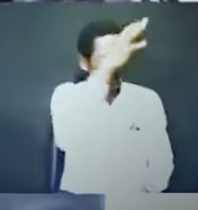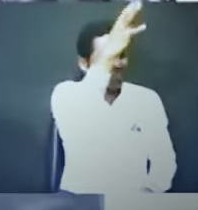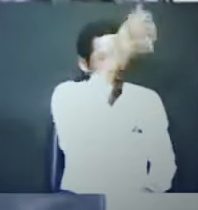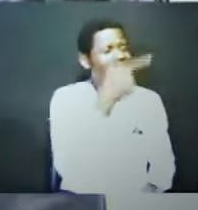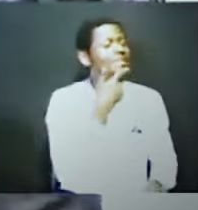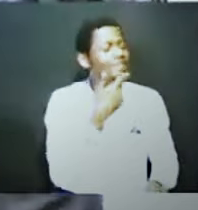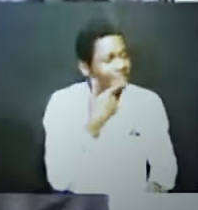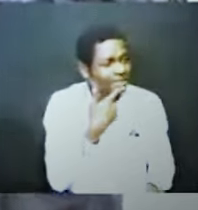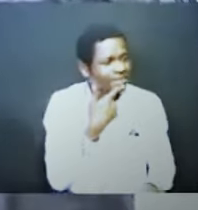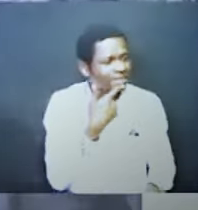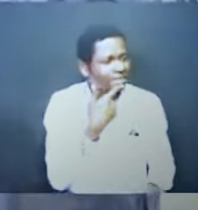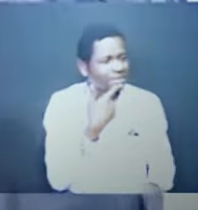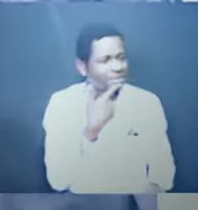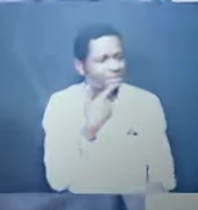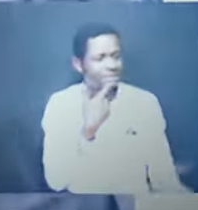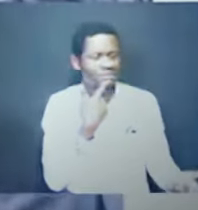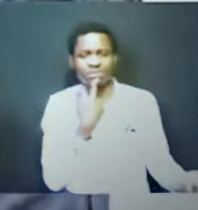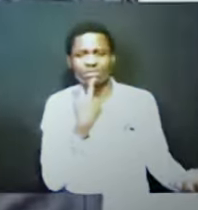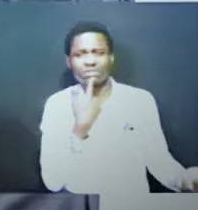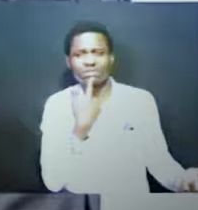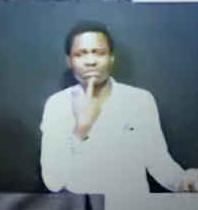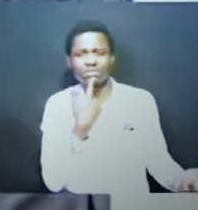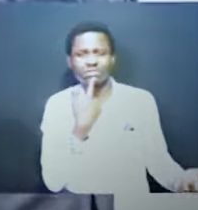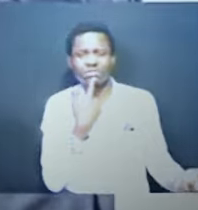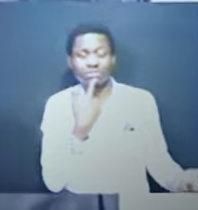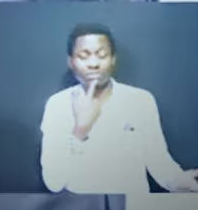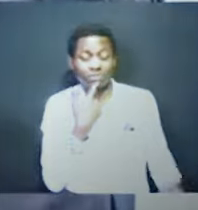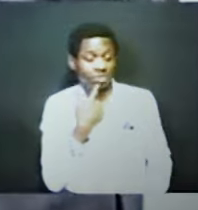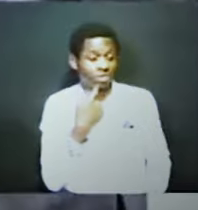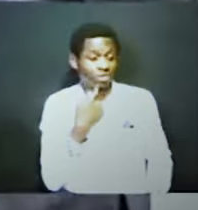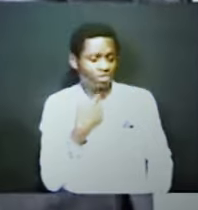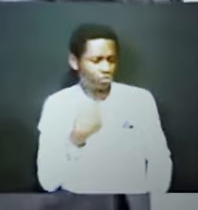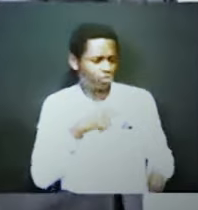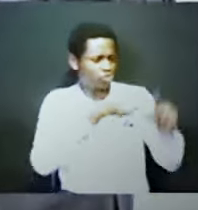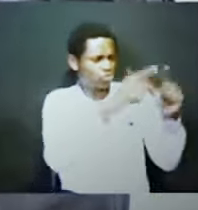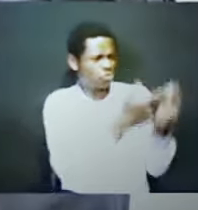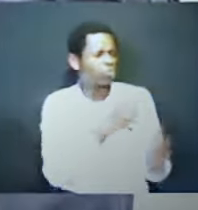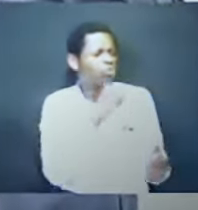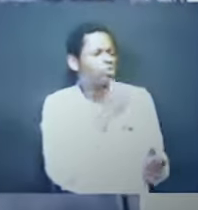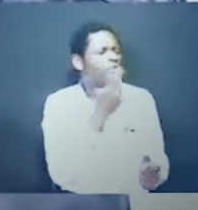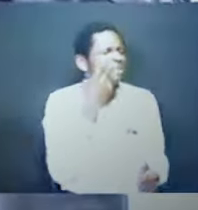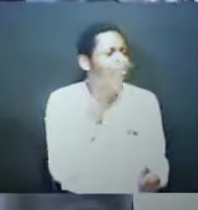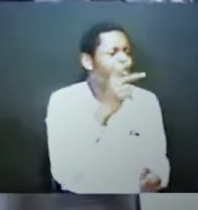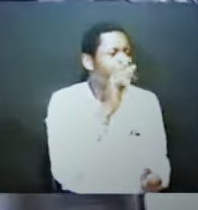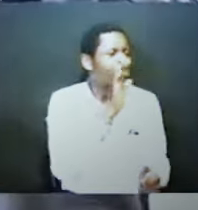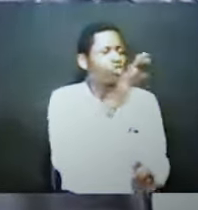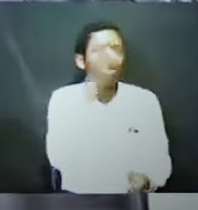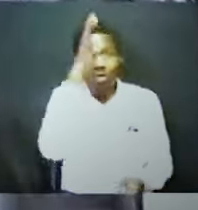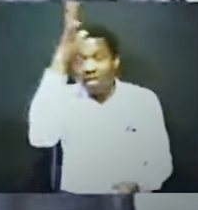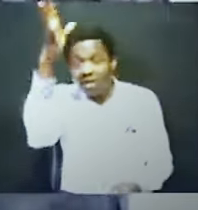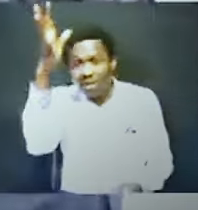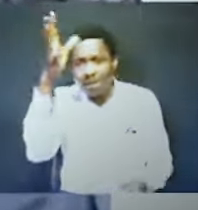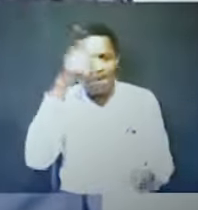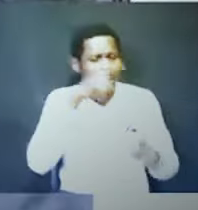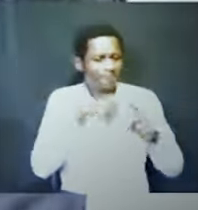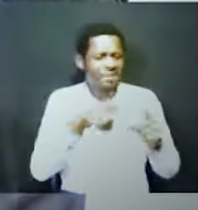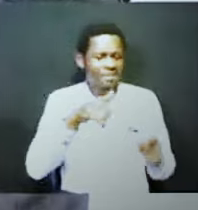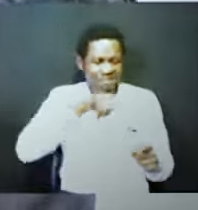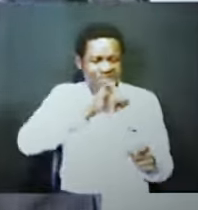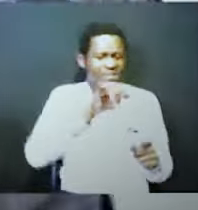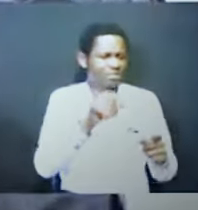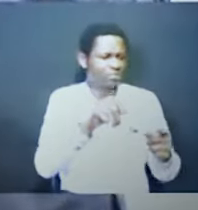Even those of us who did not see him, we have stuck to